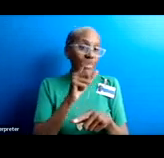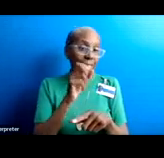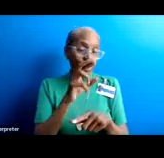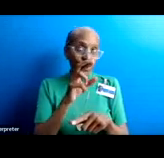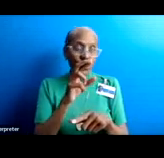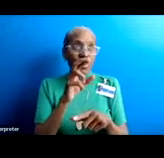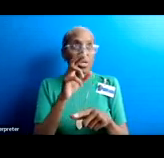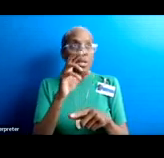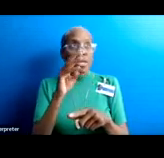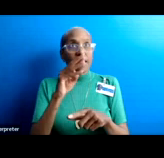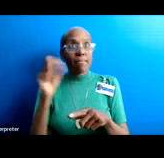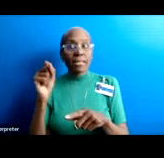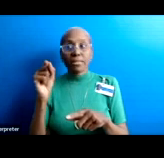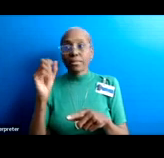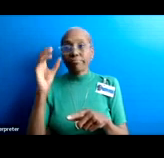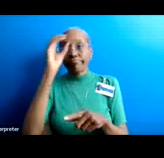Microsoft Outlook as well.